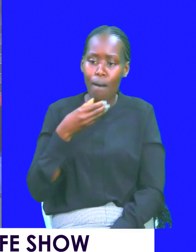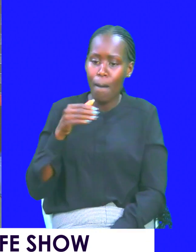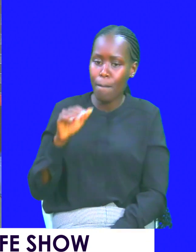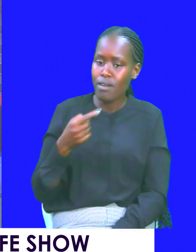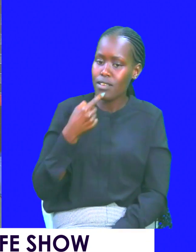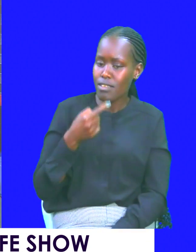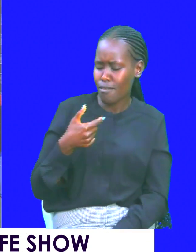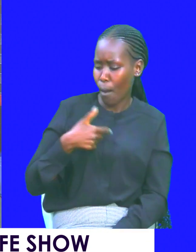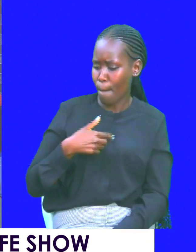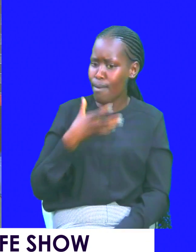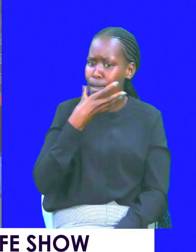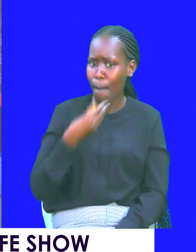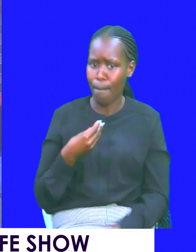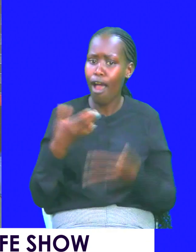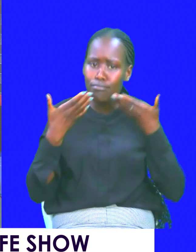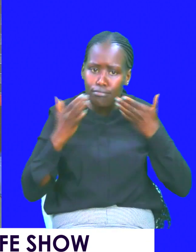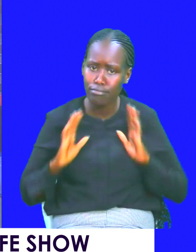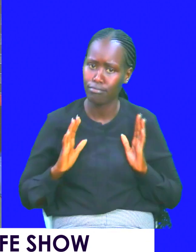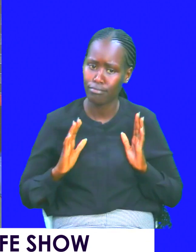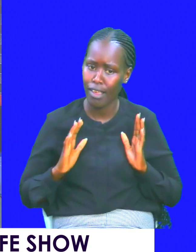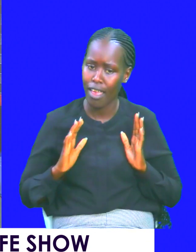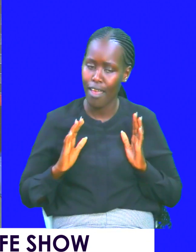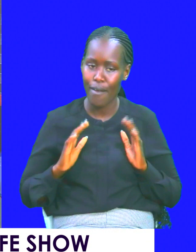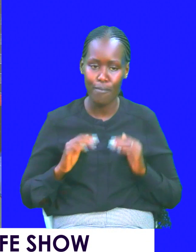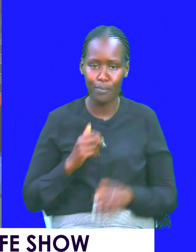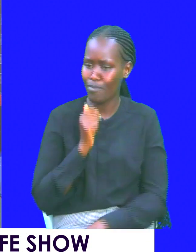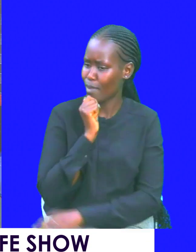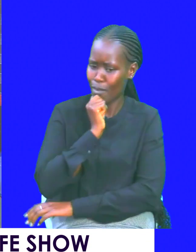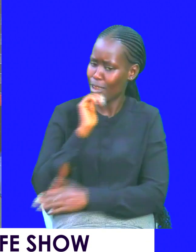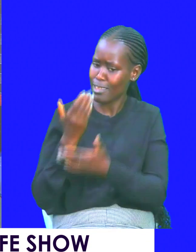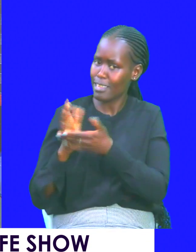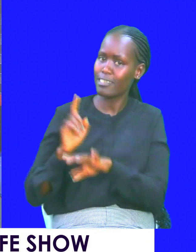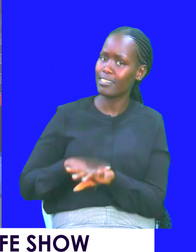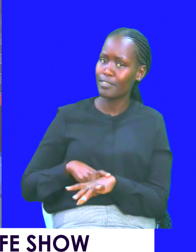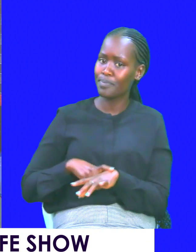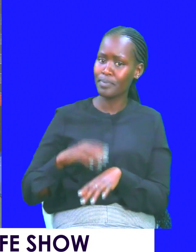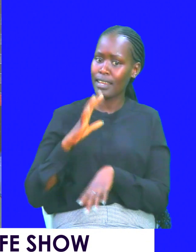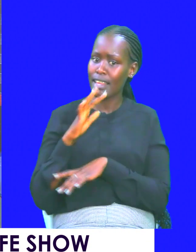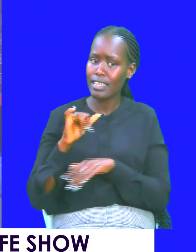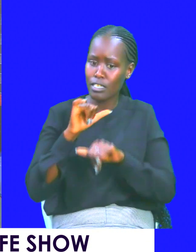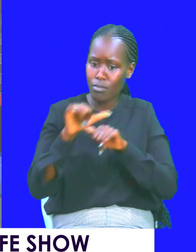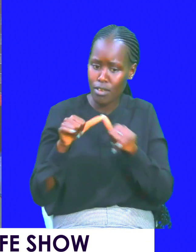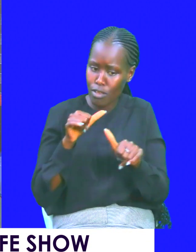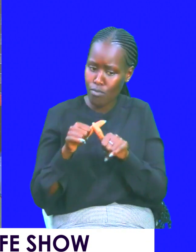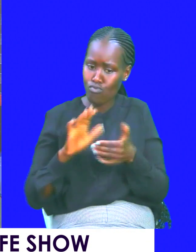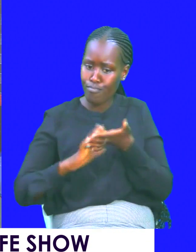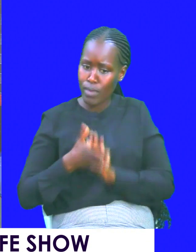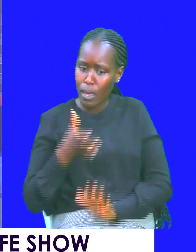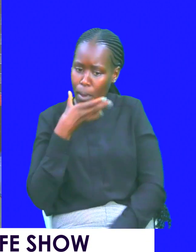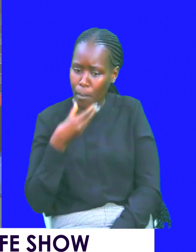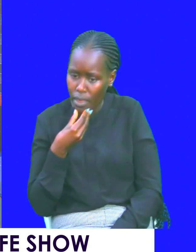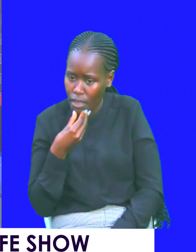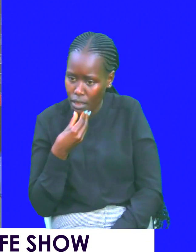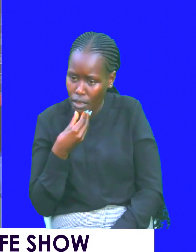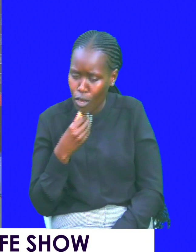man. It's amazing. Sometimes they speak of being a man on